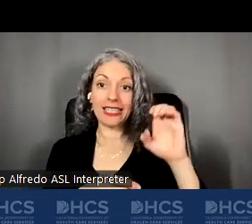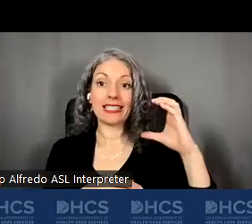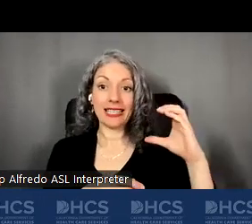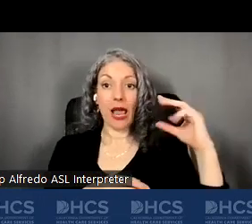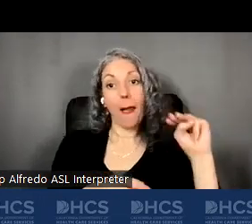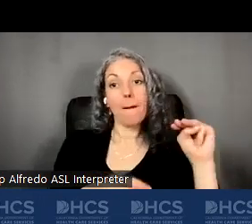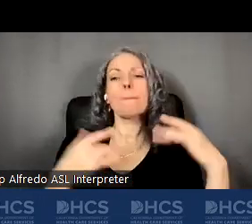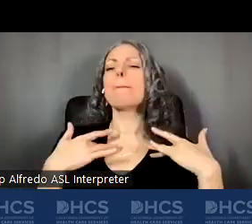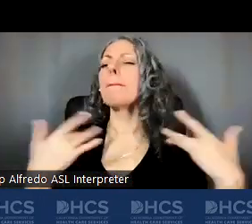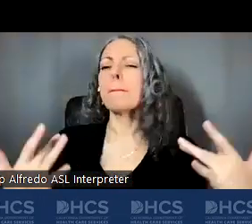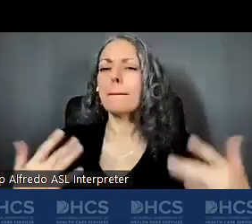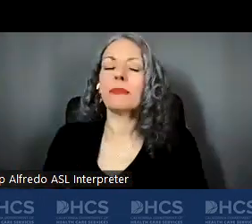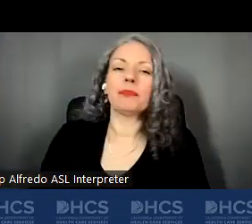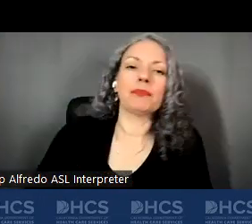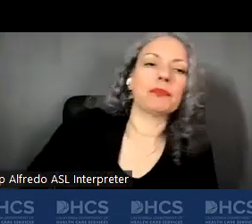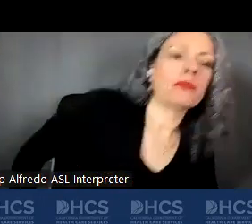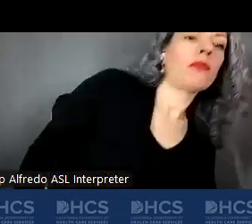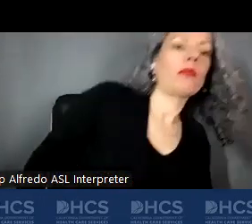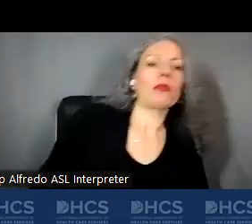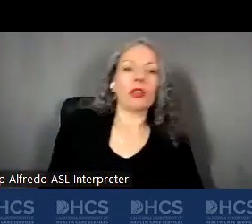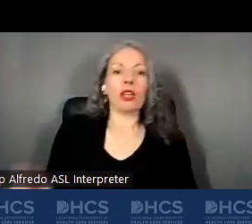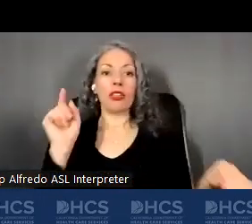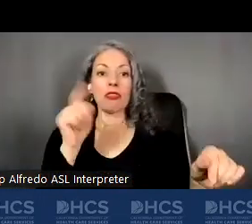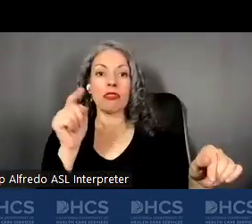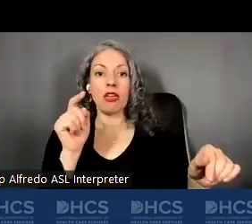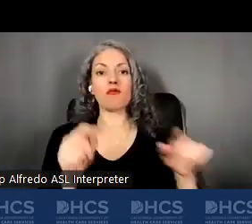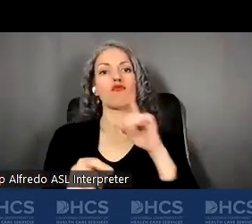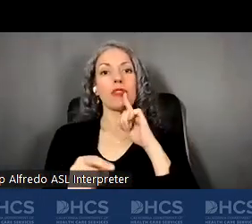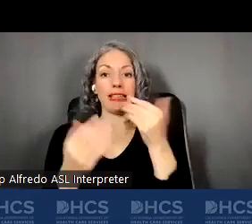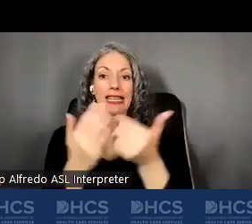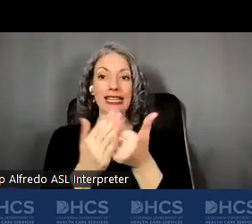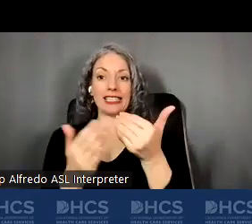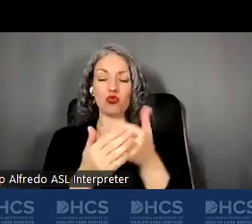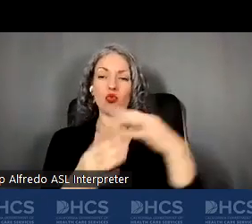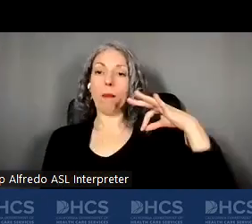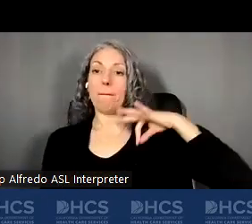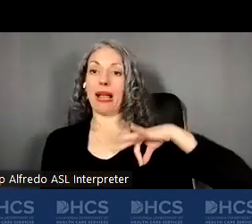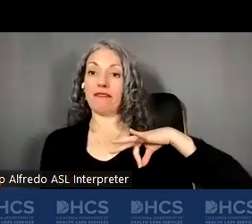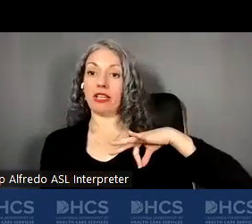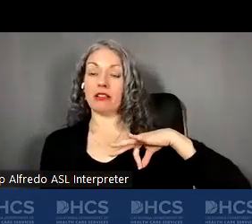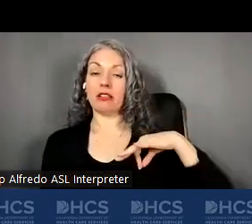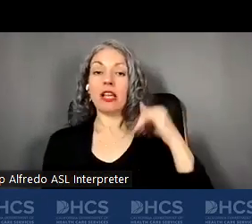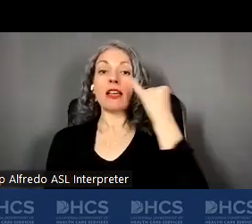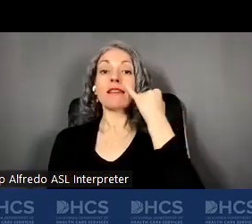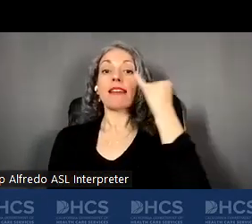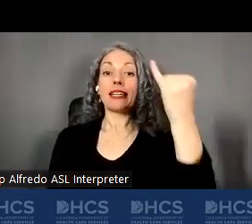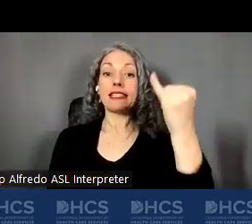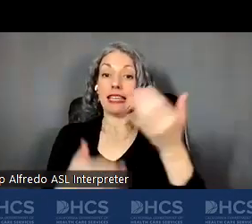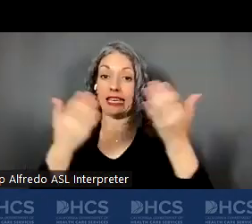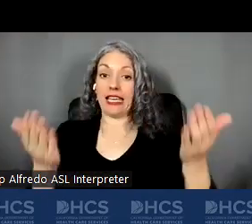Okay, so enhanced care management is really a new Medi-Cal benefit. The idea here is